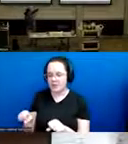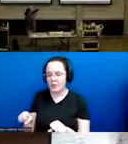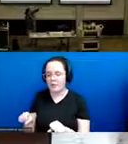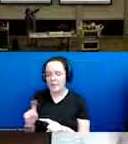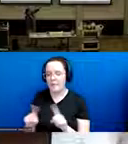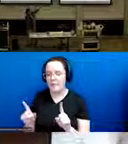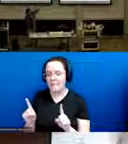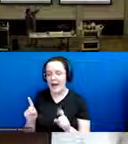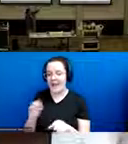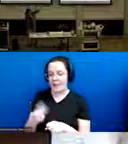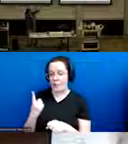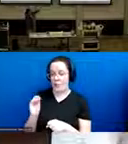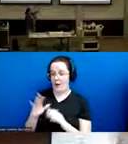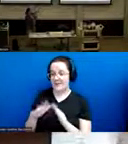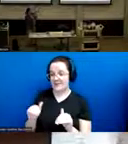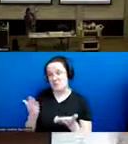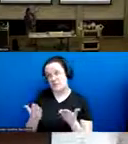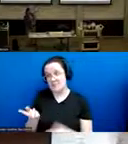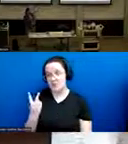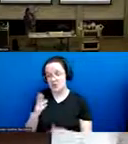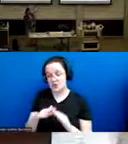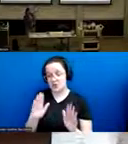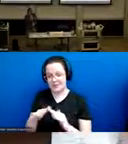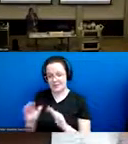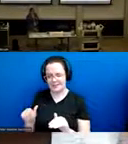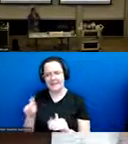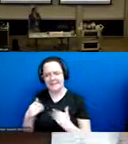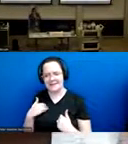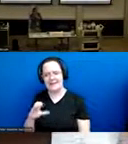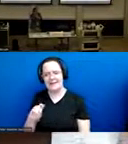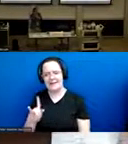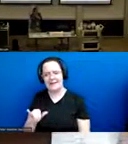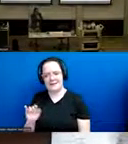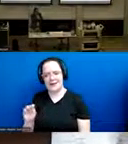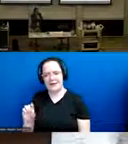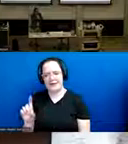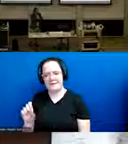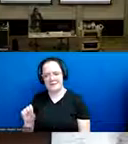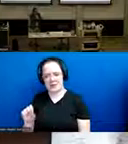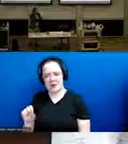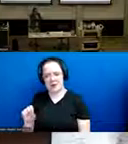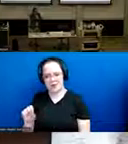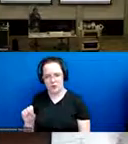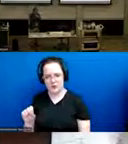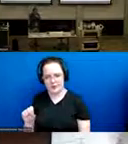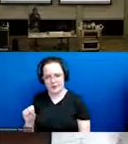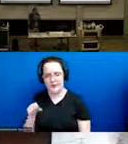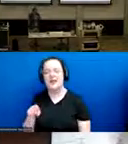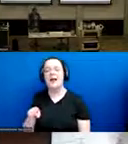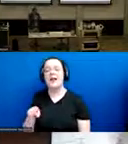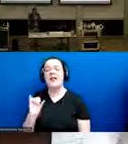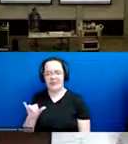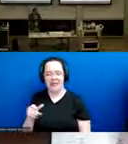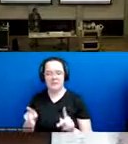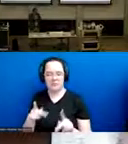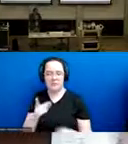in one of these systems, or maybe 2 of the systems, have actually cavity modes that allow to have like a super big light matter coupling, and then you can probably do